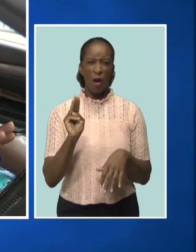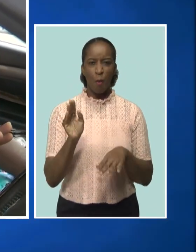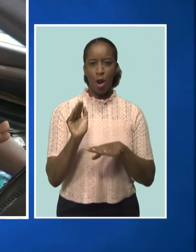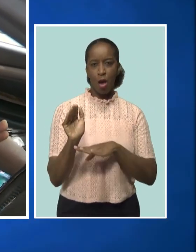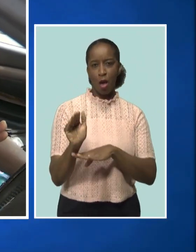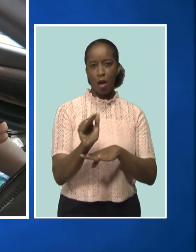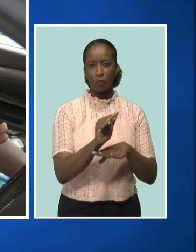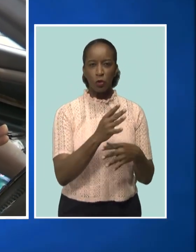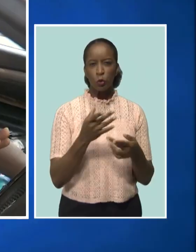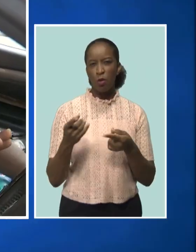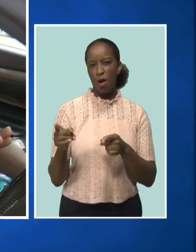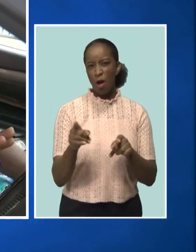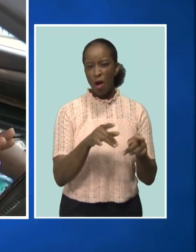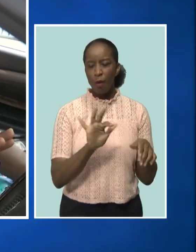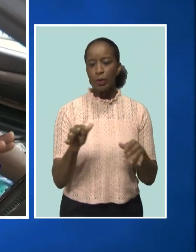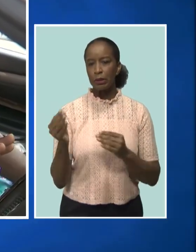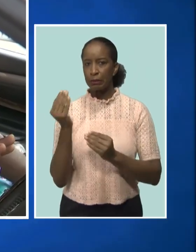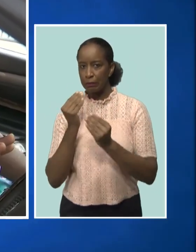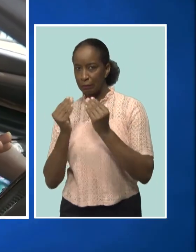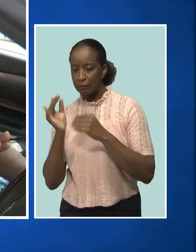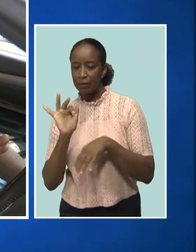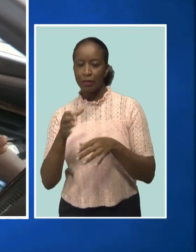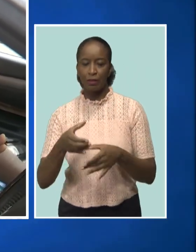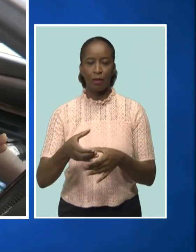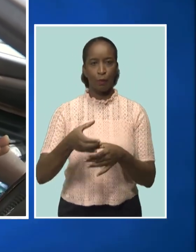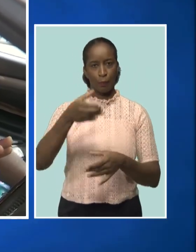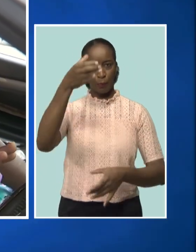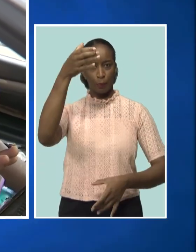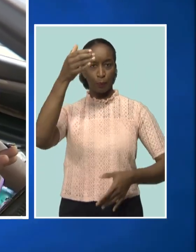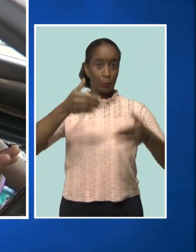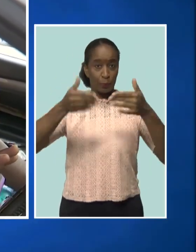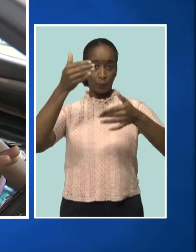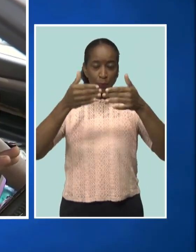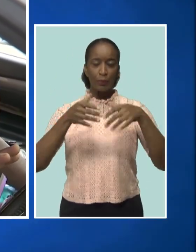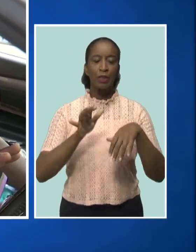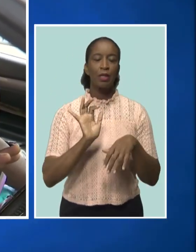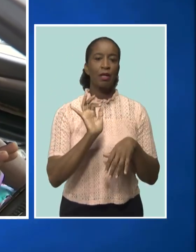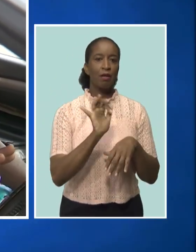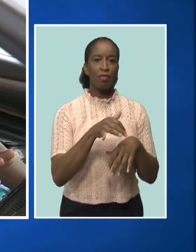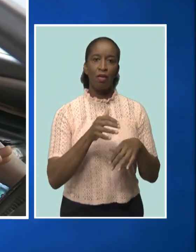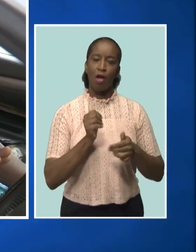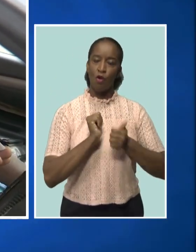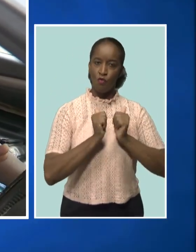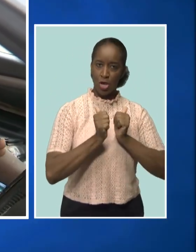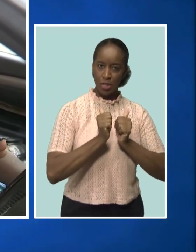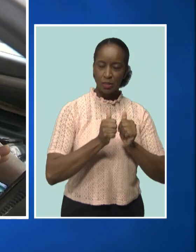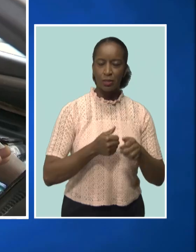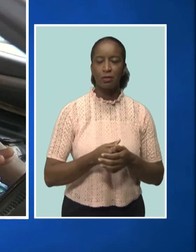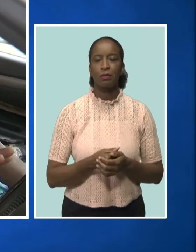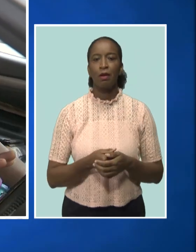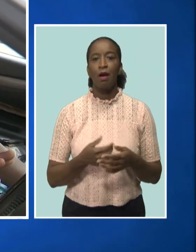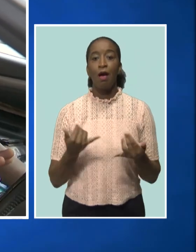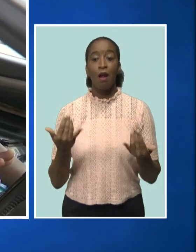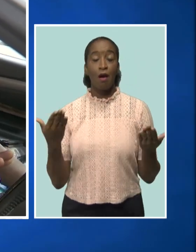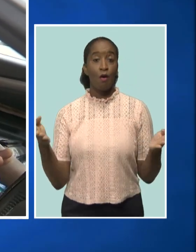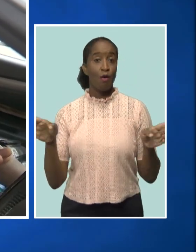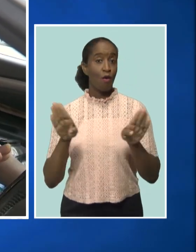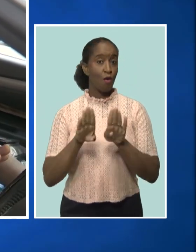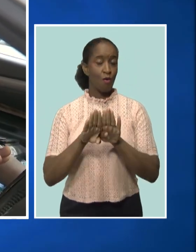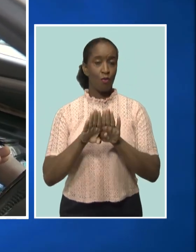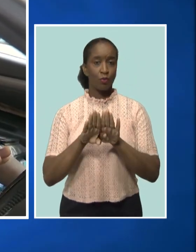events with the nugget eating, the greasy pole, the great tray race. And now we have to close the